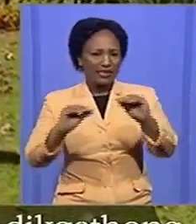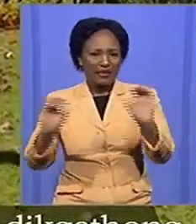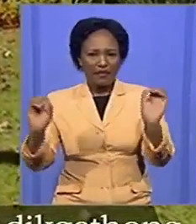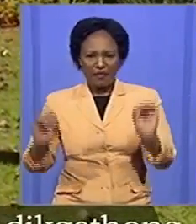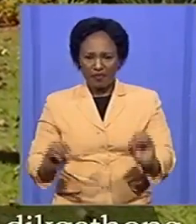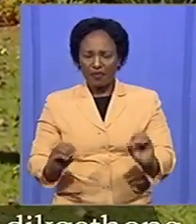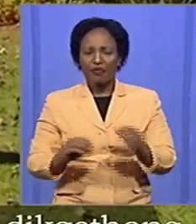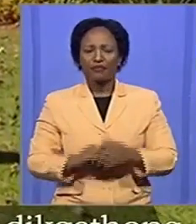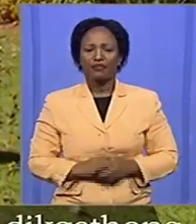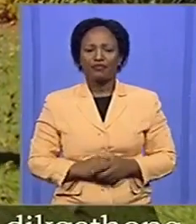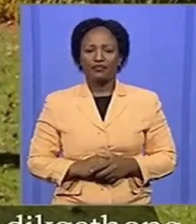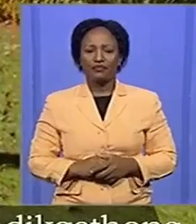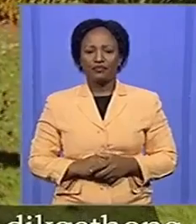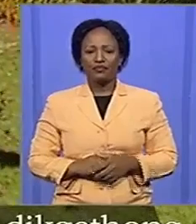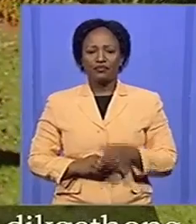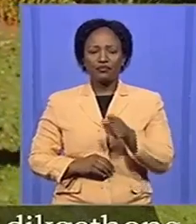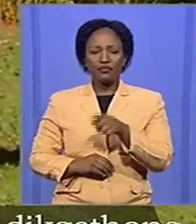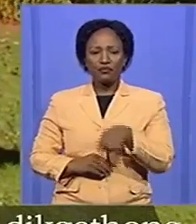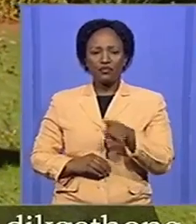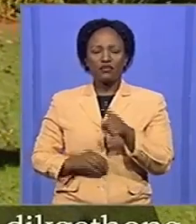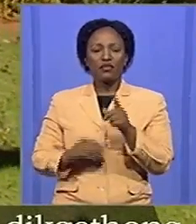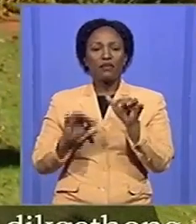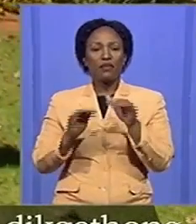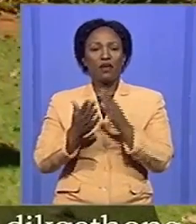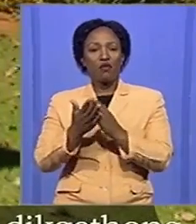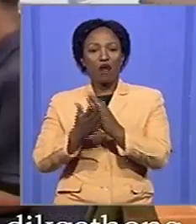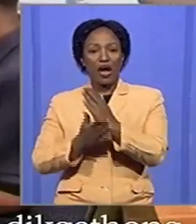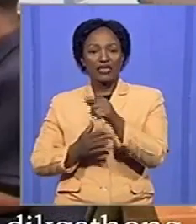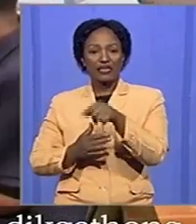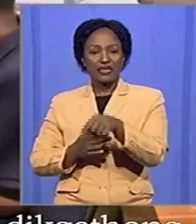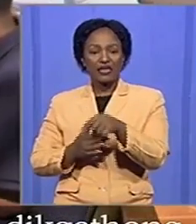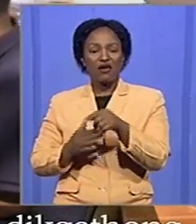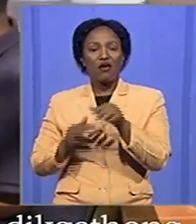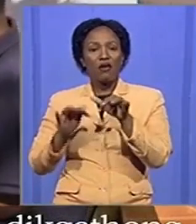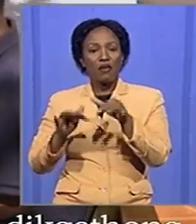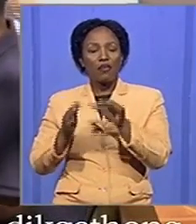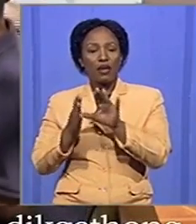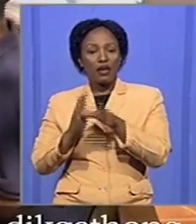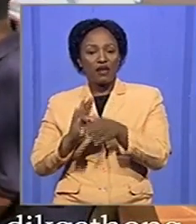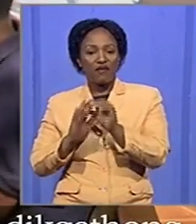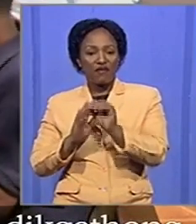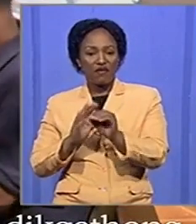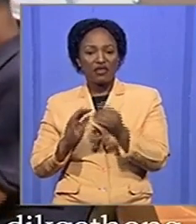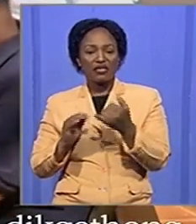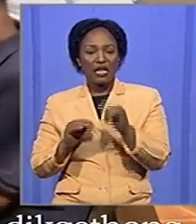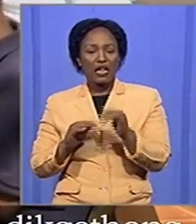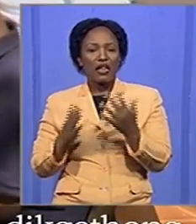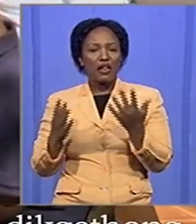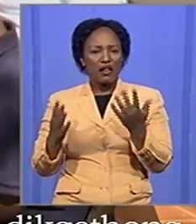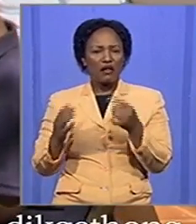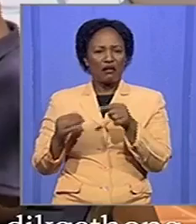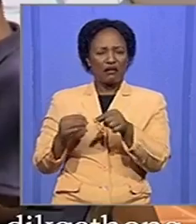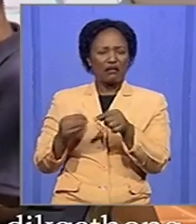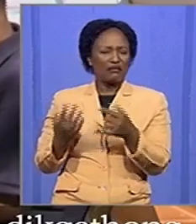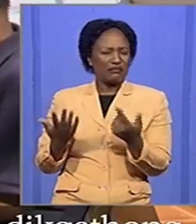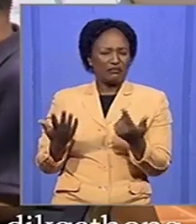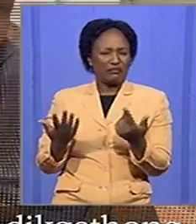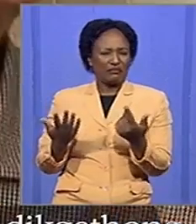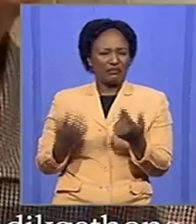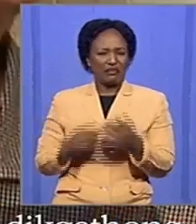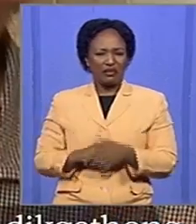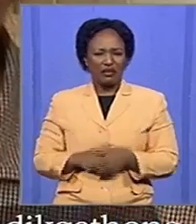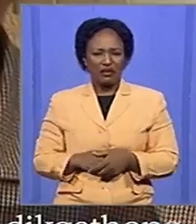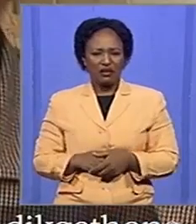wa dinaga tse di kopaneng wa ditokelo tsa batho bao ba sa itekanelang mo mebeleng o sa elwe tlhoko. It was set up